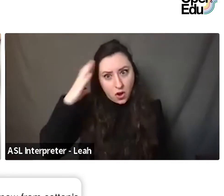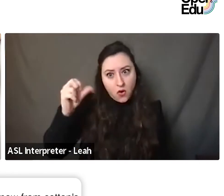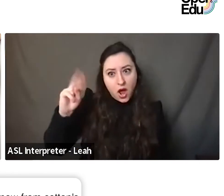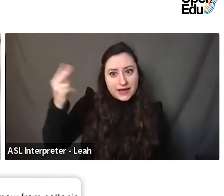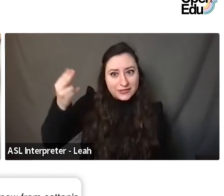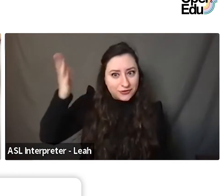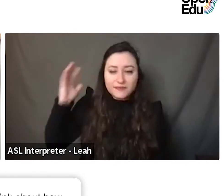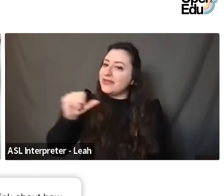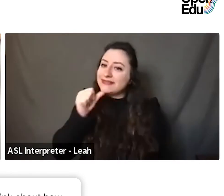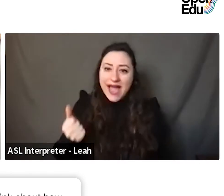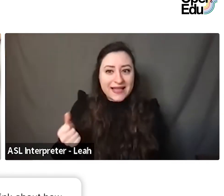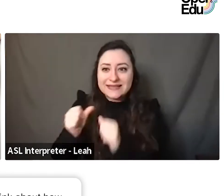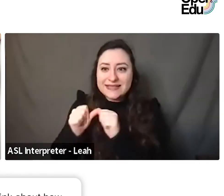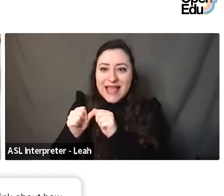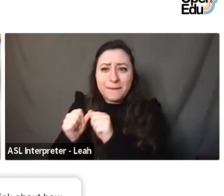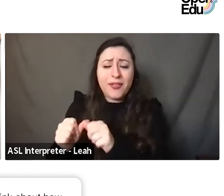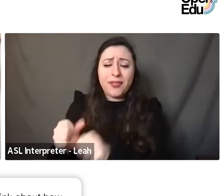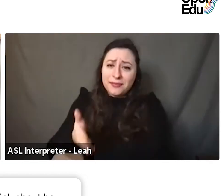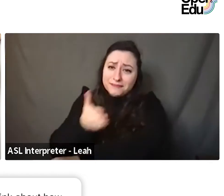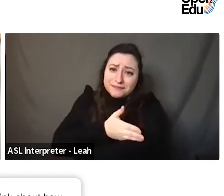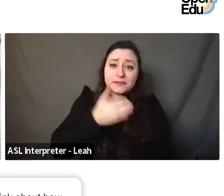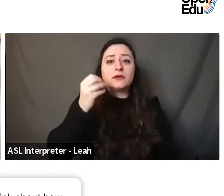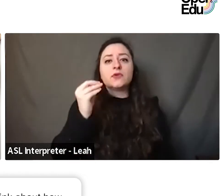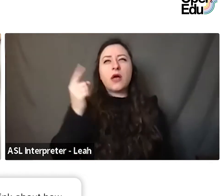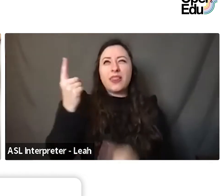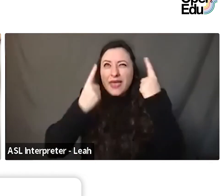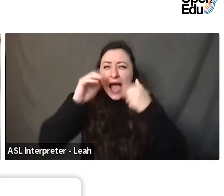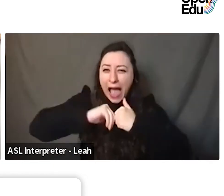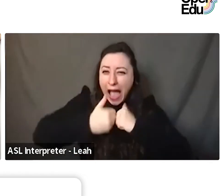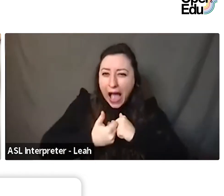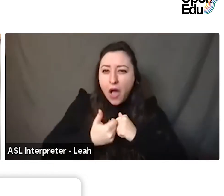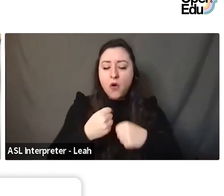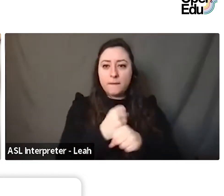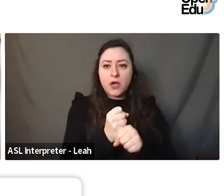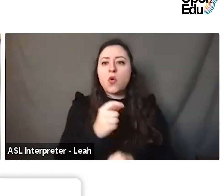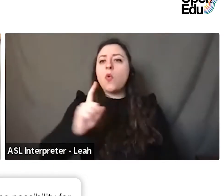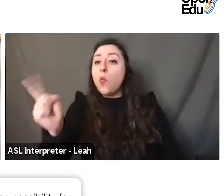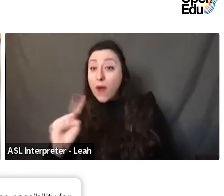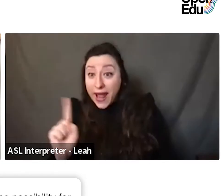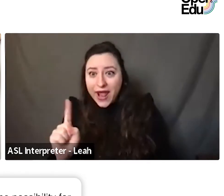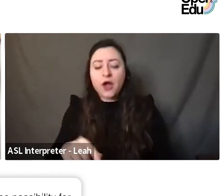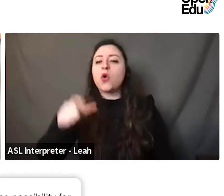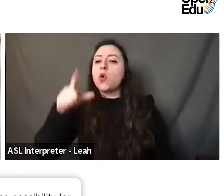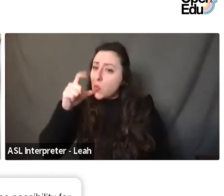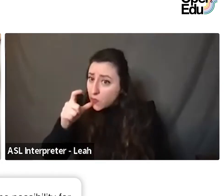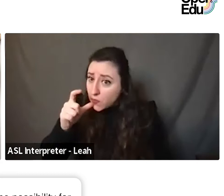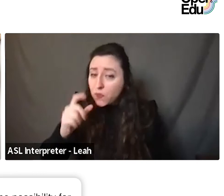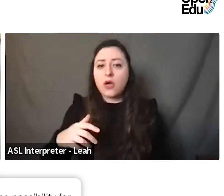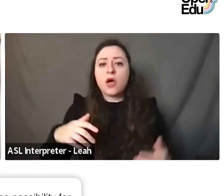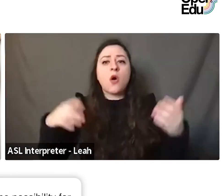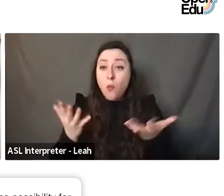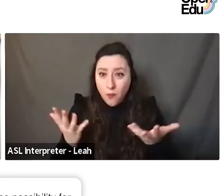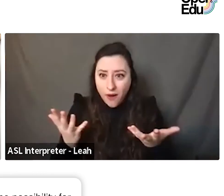it's not sustainable. So really think about how things are made, where they're made, and who's making them, and what is the